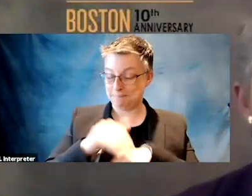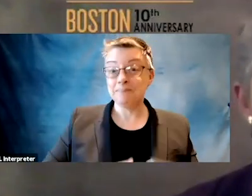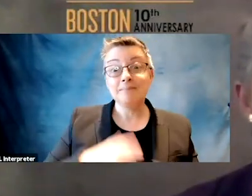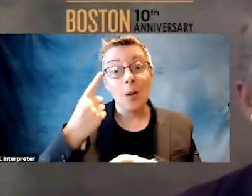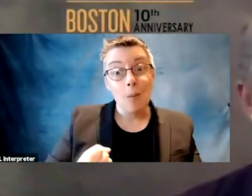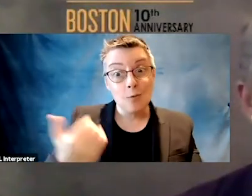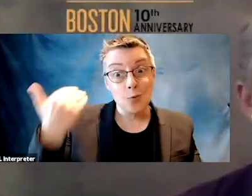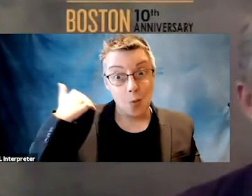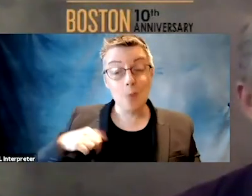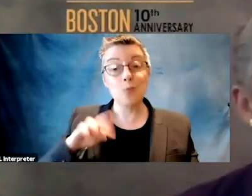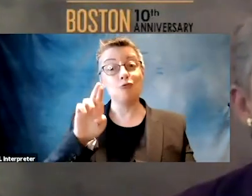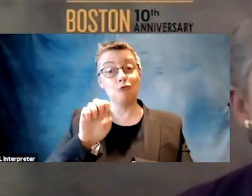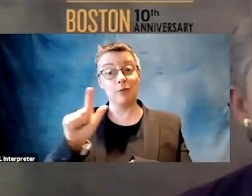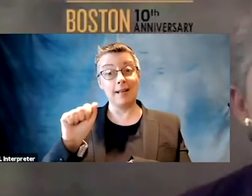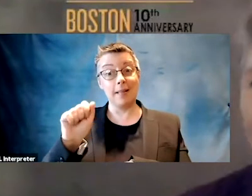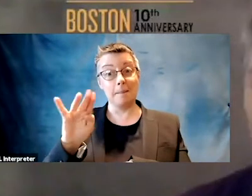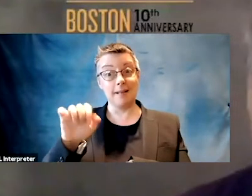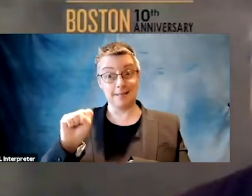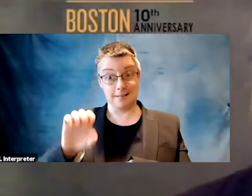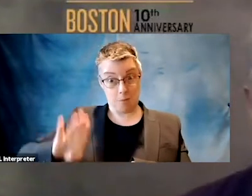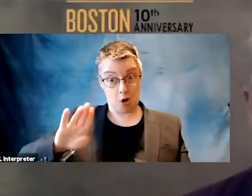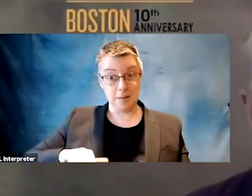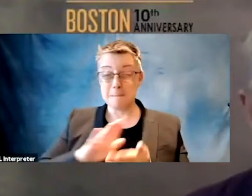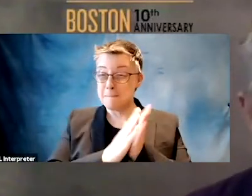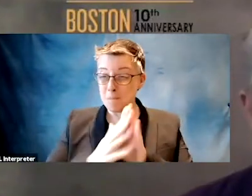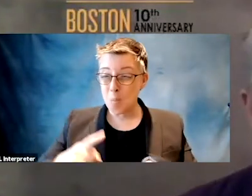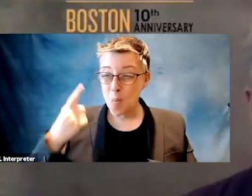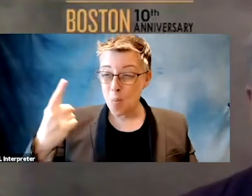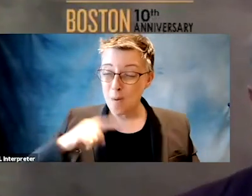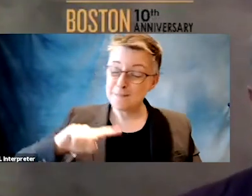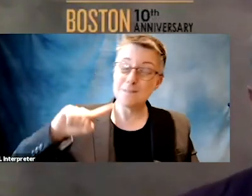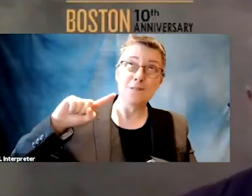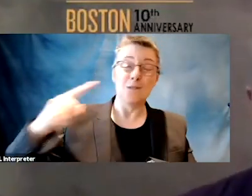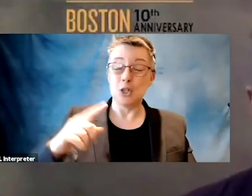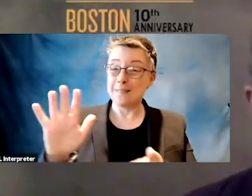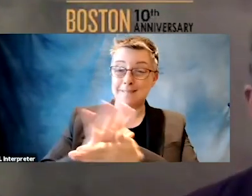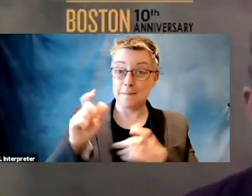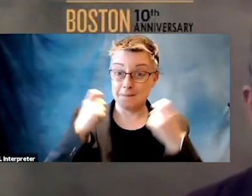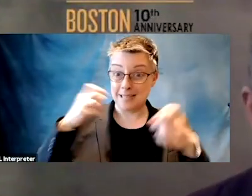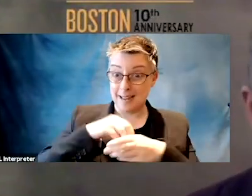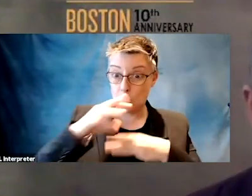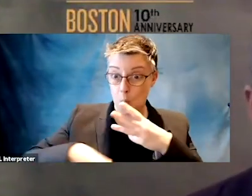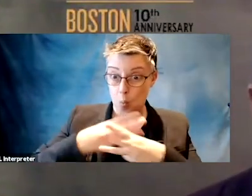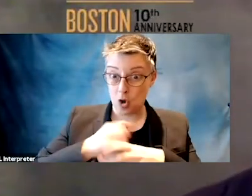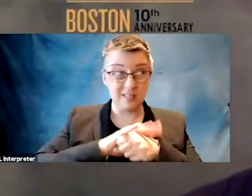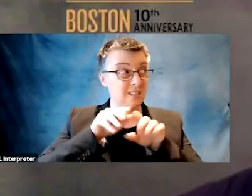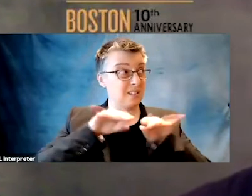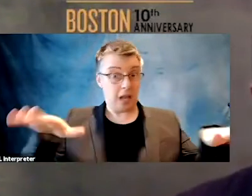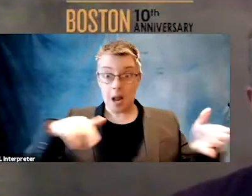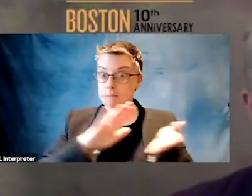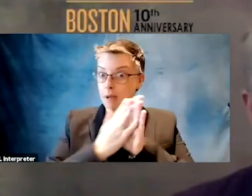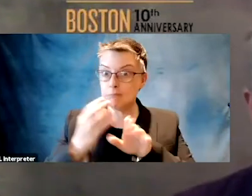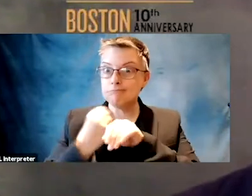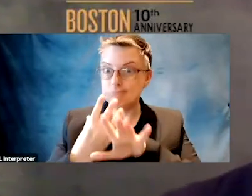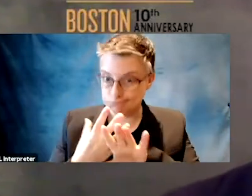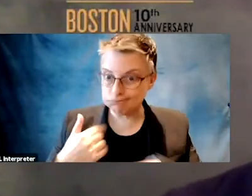Boston became one of the first film festivals in the world to go virtual because of this pandemic. And